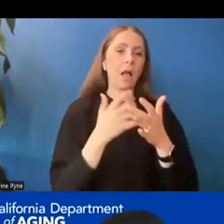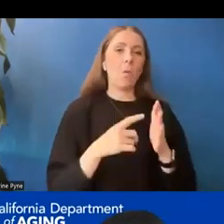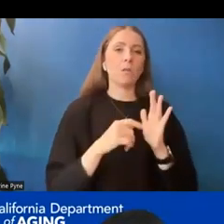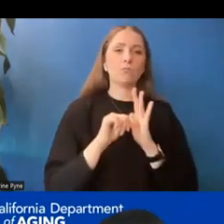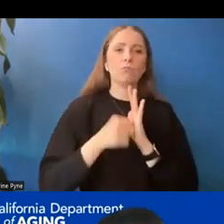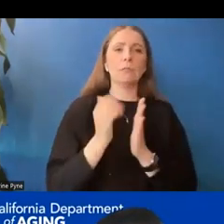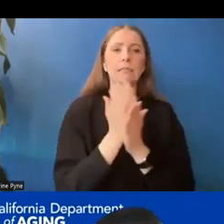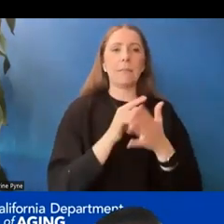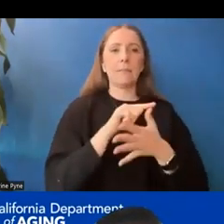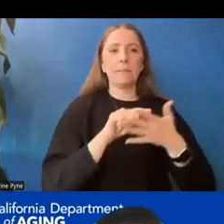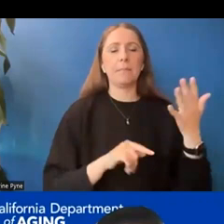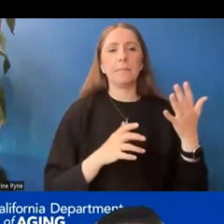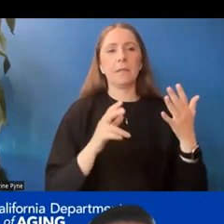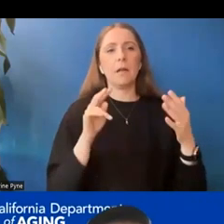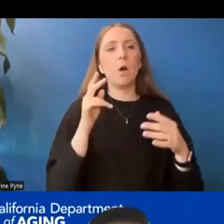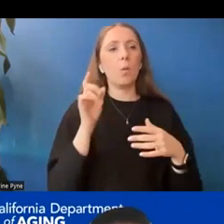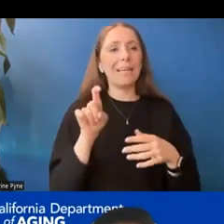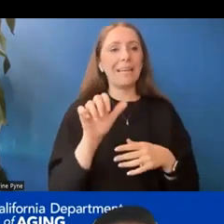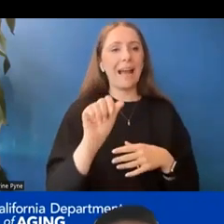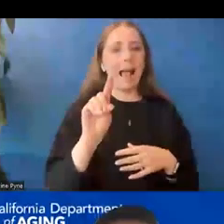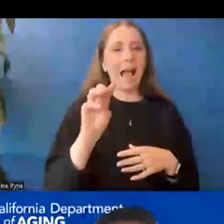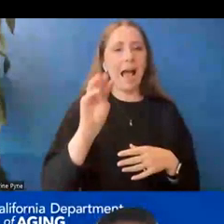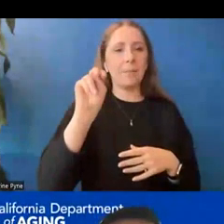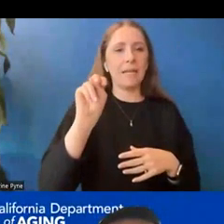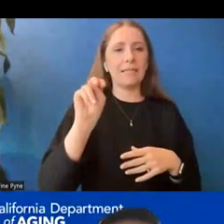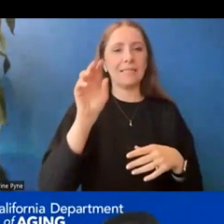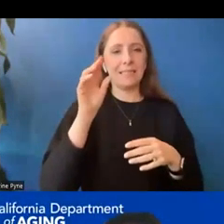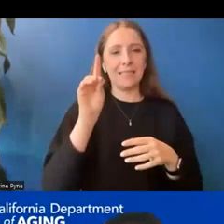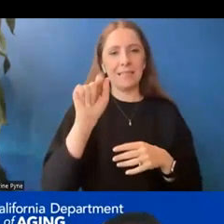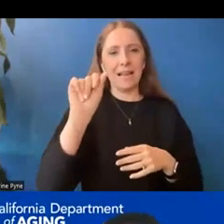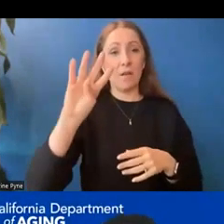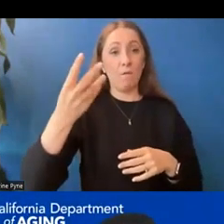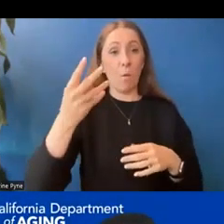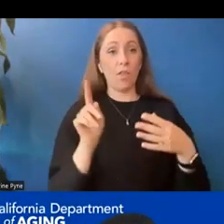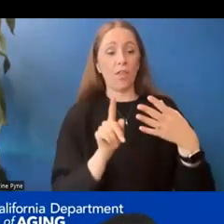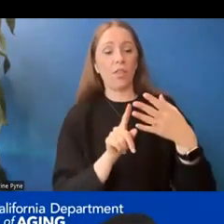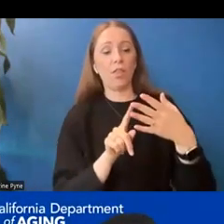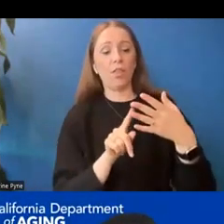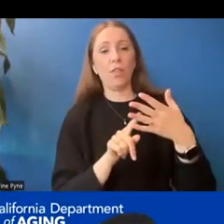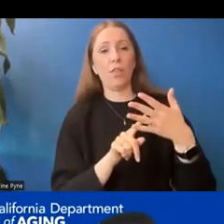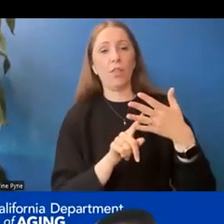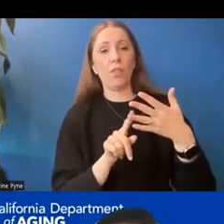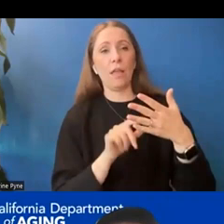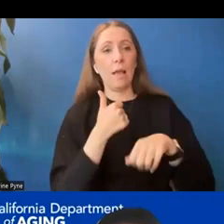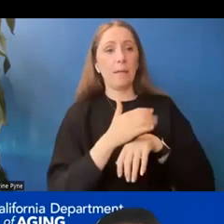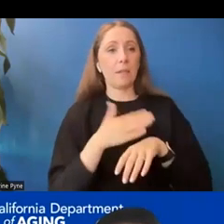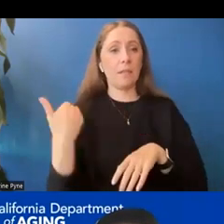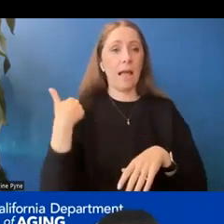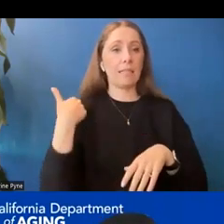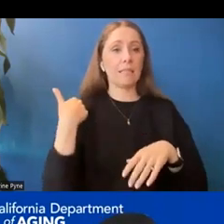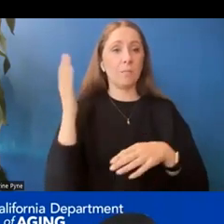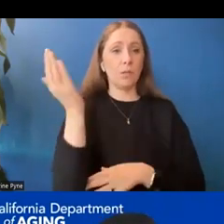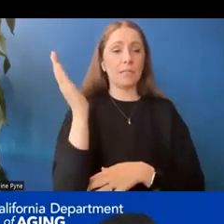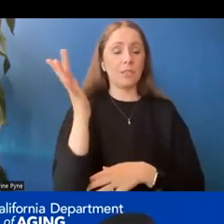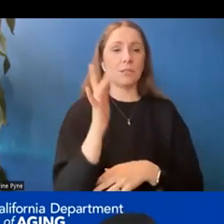I think championing the need to link administrative data. That's the 4th row. And this perfect segue, based on the last presentation we had. That's critical,